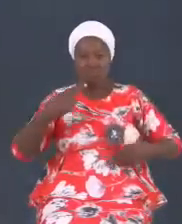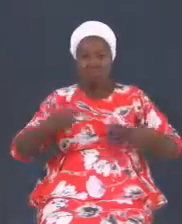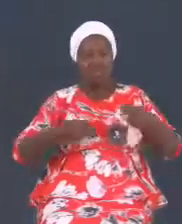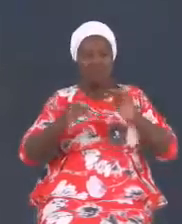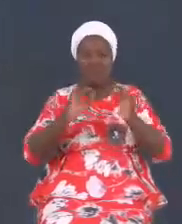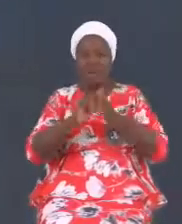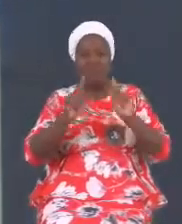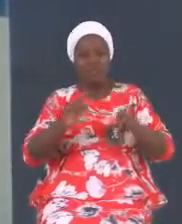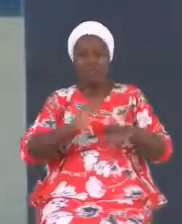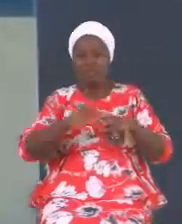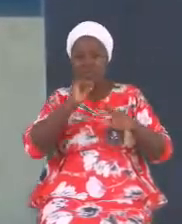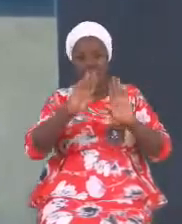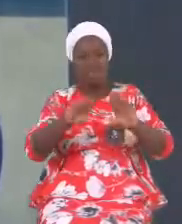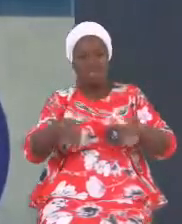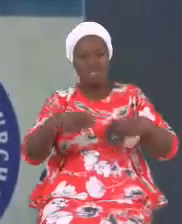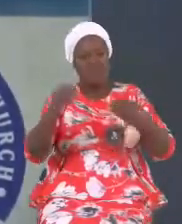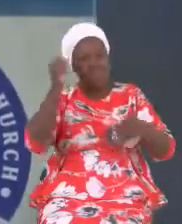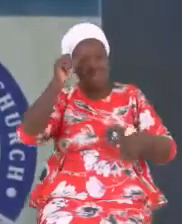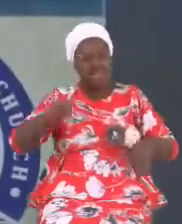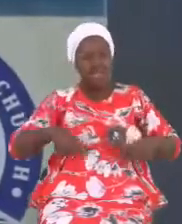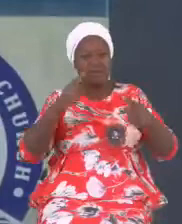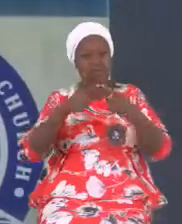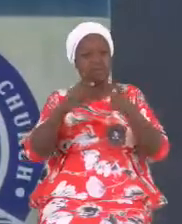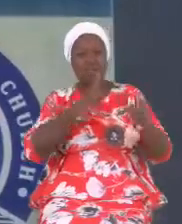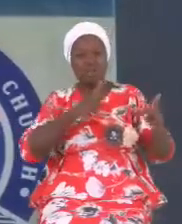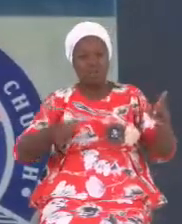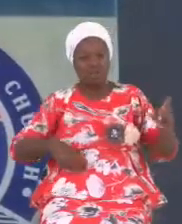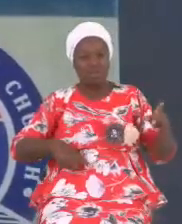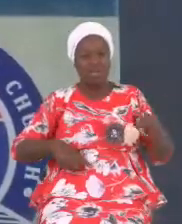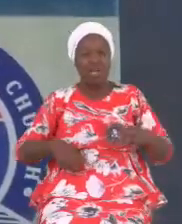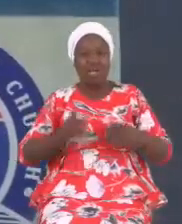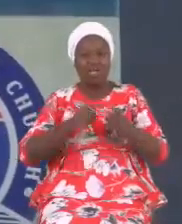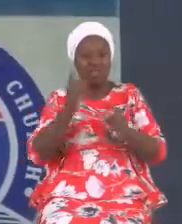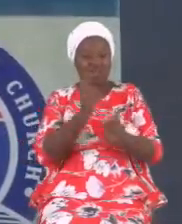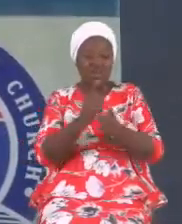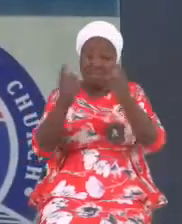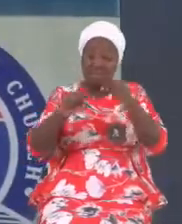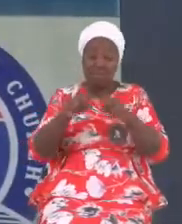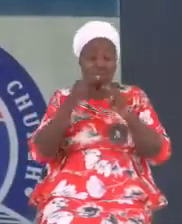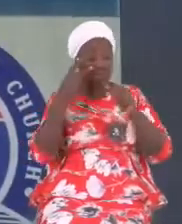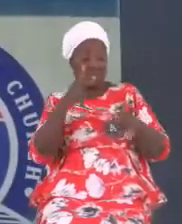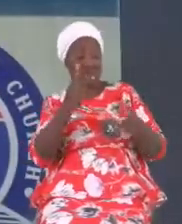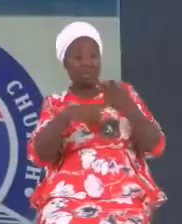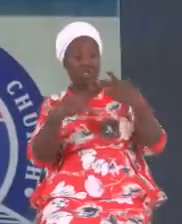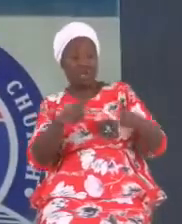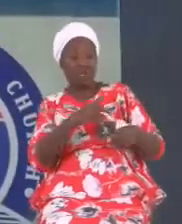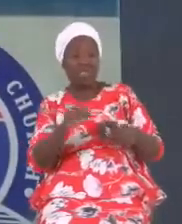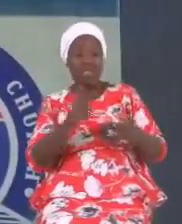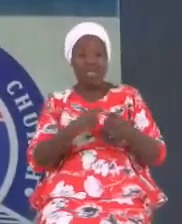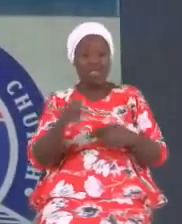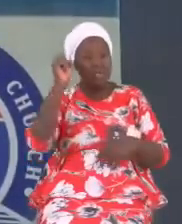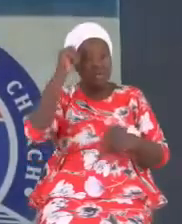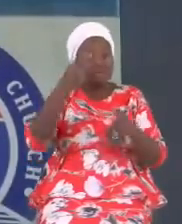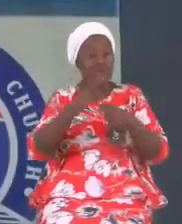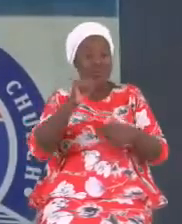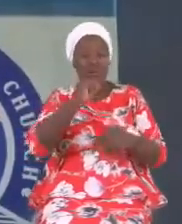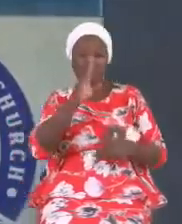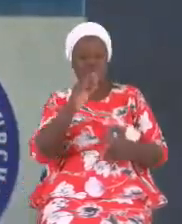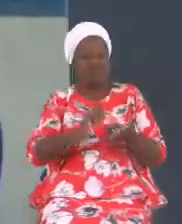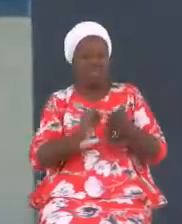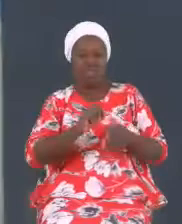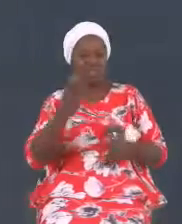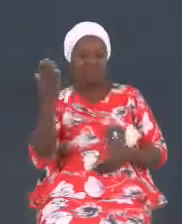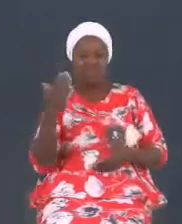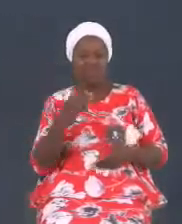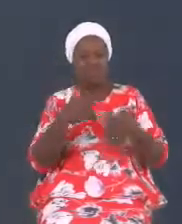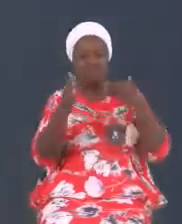the Lord, he just came to look at what is happening, the name will not be reaching. Somebody may be